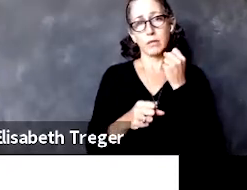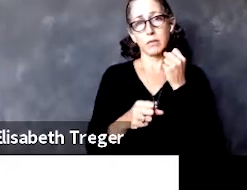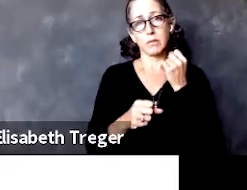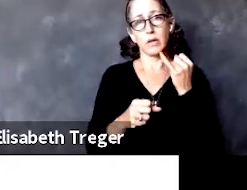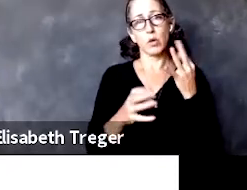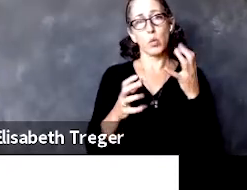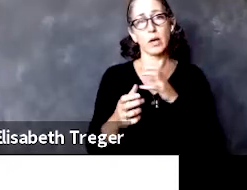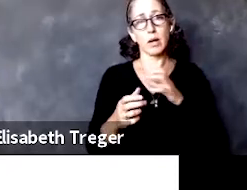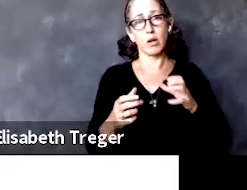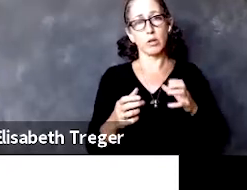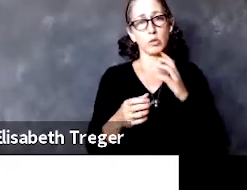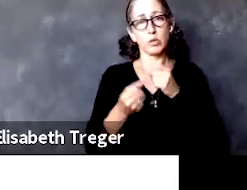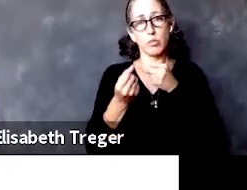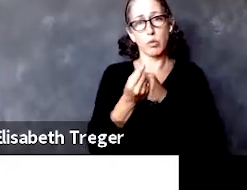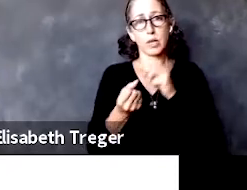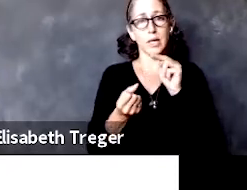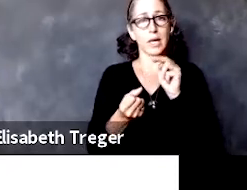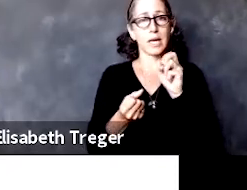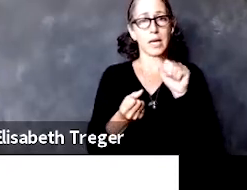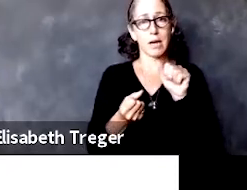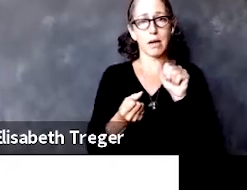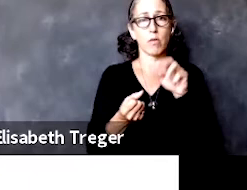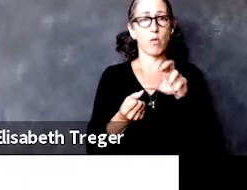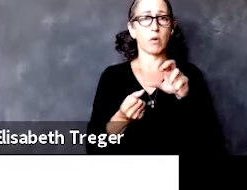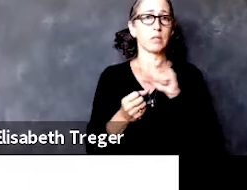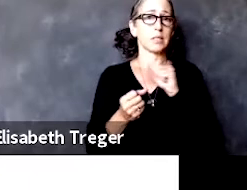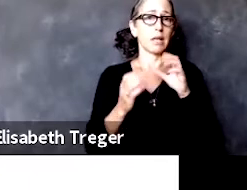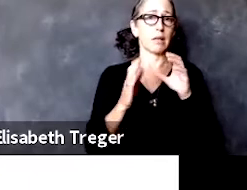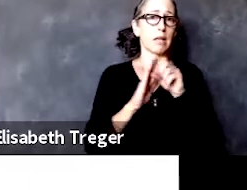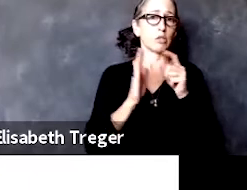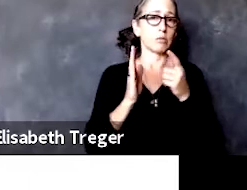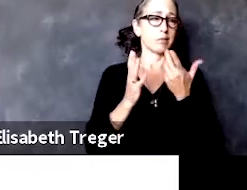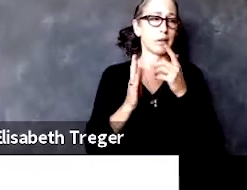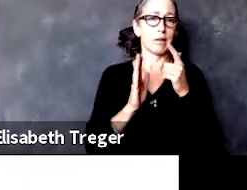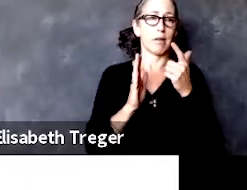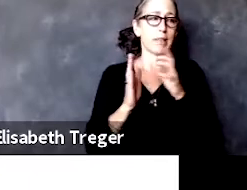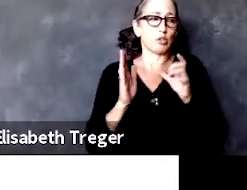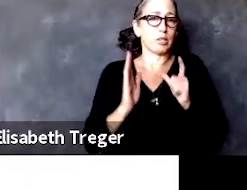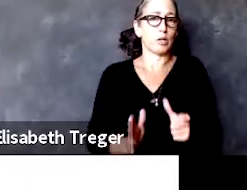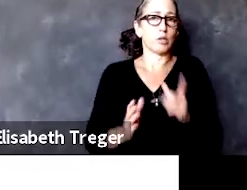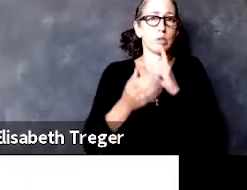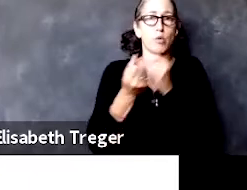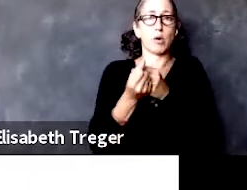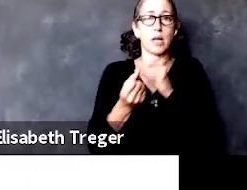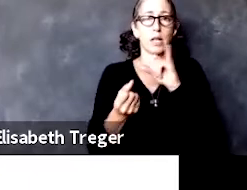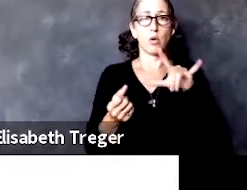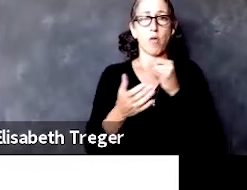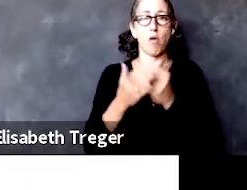NEA higher, or the state legislature provide the Illinois Arts Council with the funding it